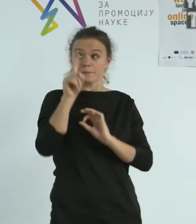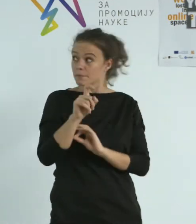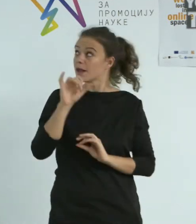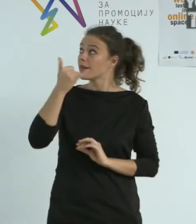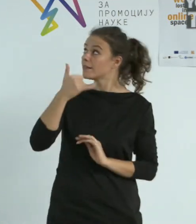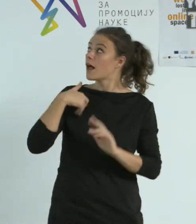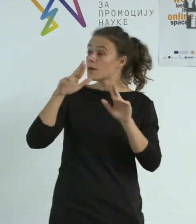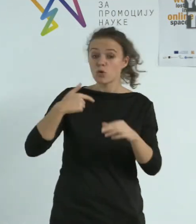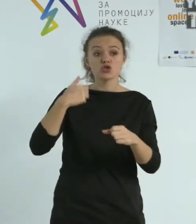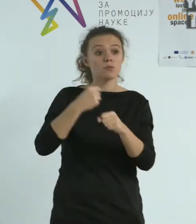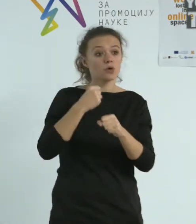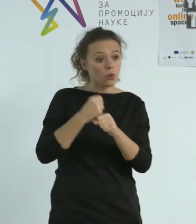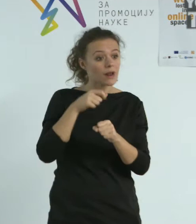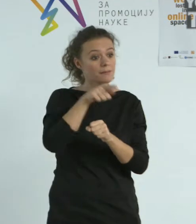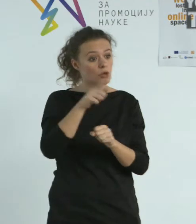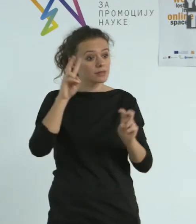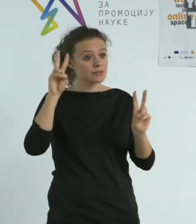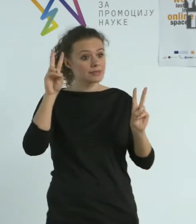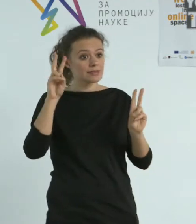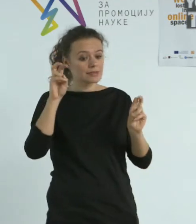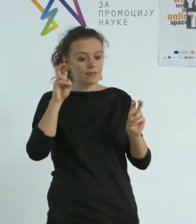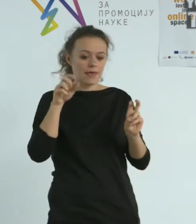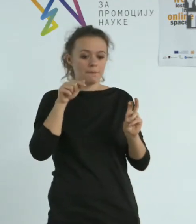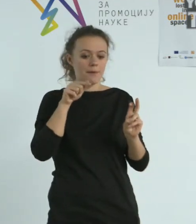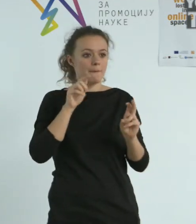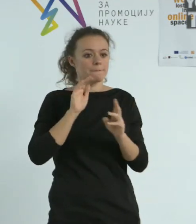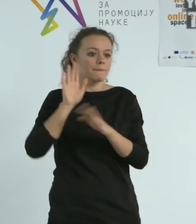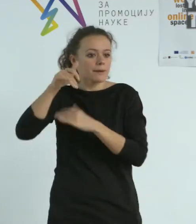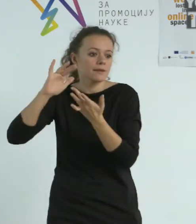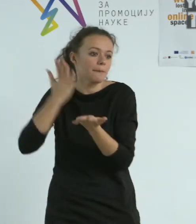do those things, those topics, somehow online?